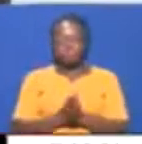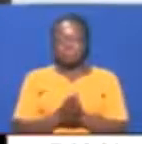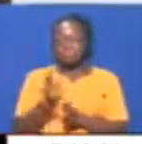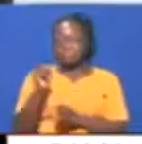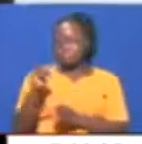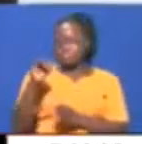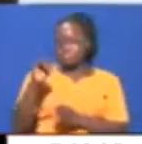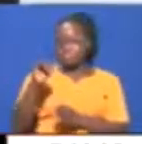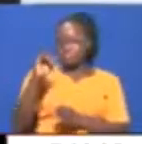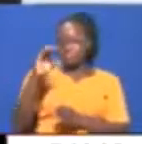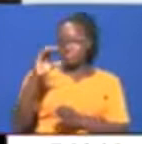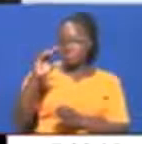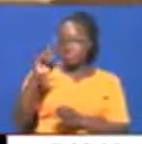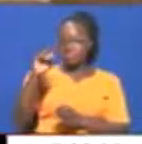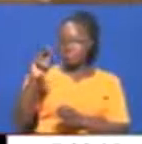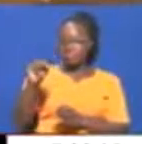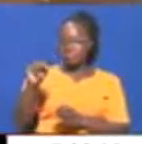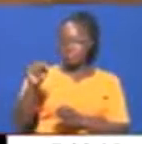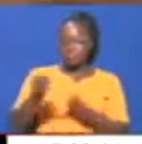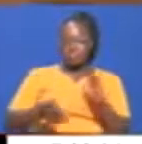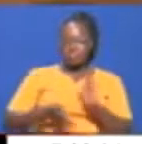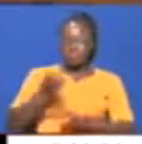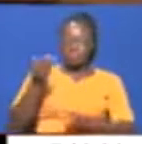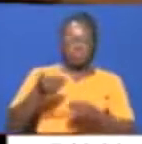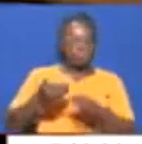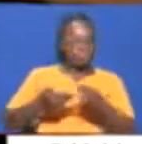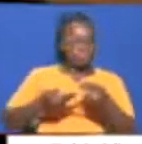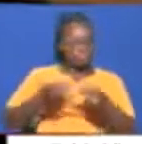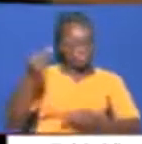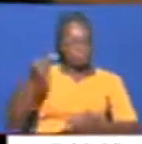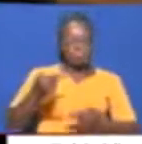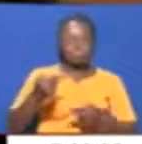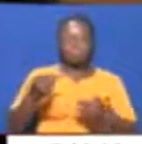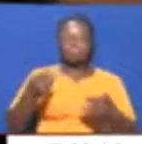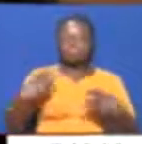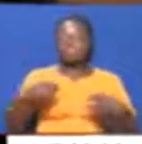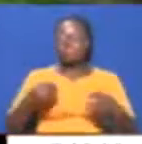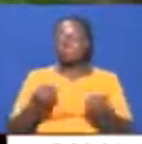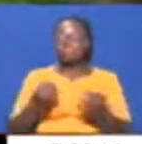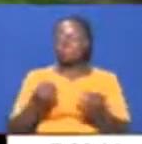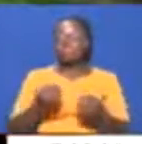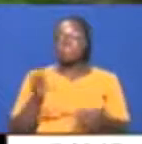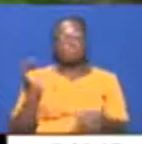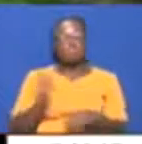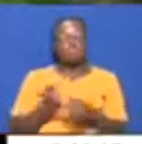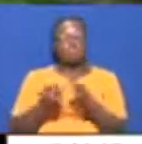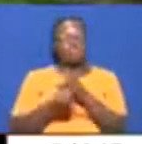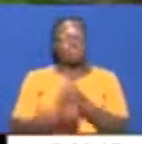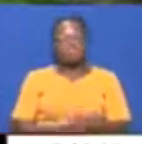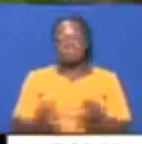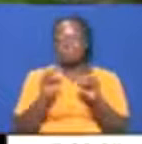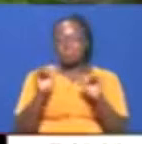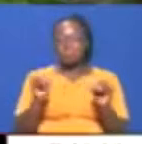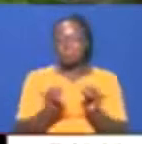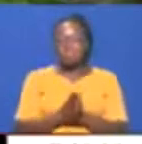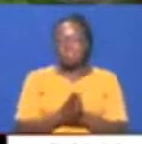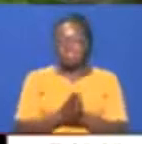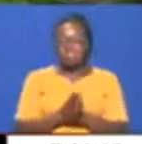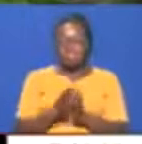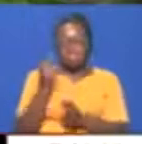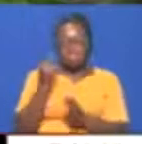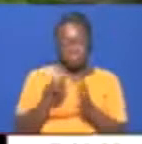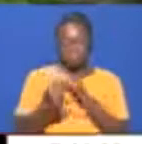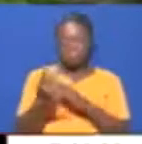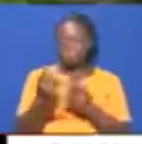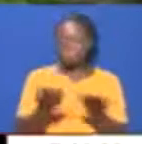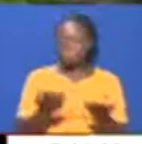kuwa na kiwango cha juu cha maambukizi, watu wengi hawapati madhara makali. I can predict that it's a